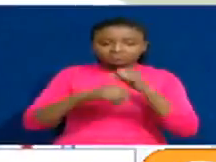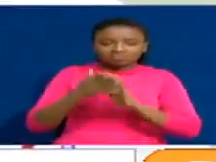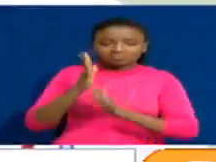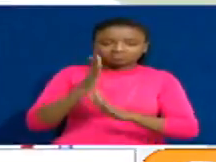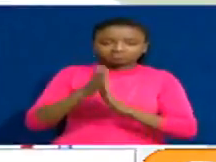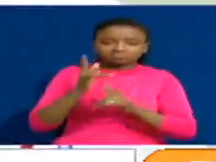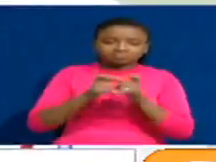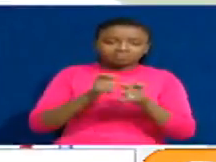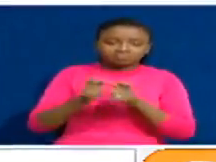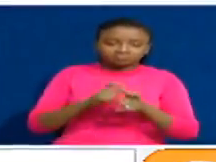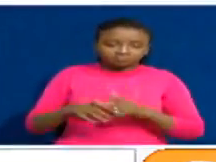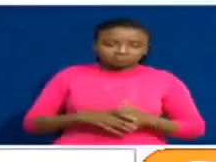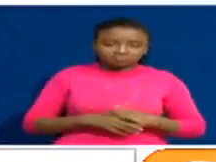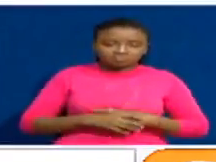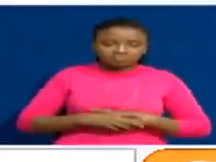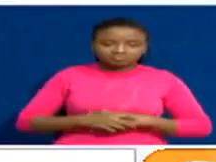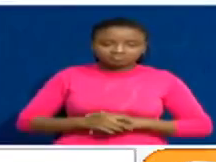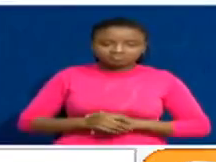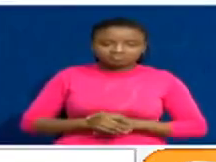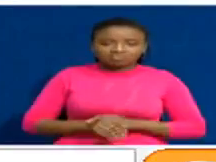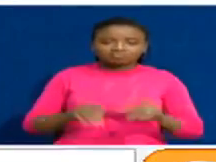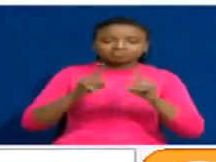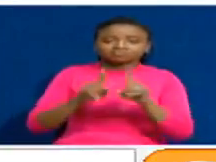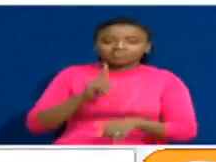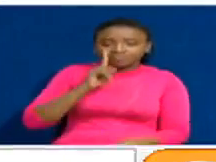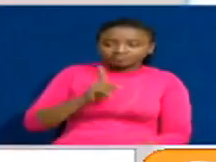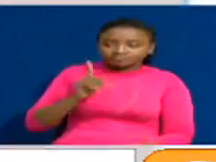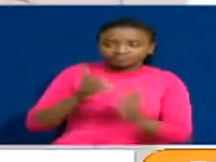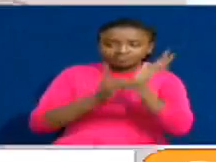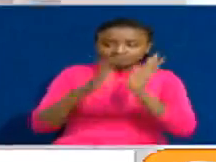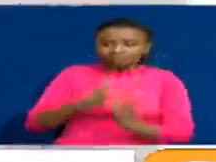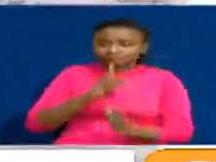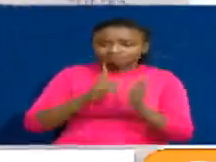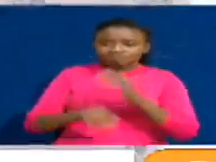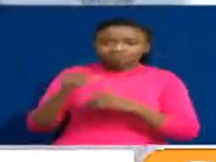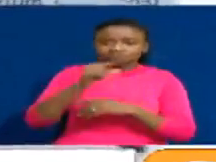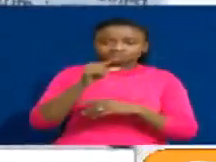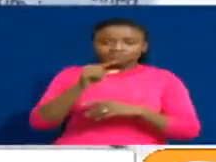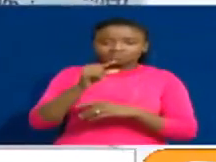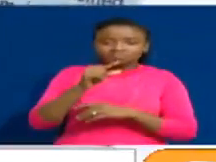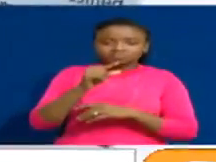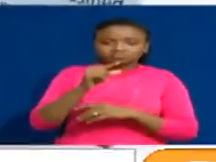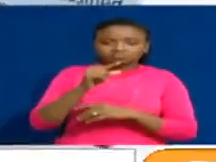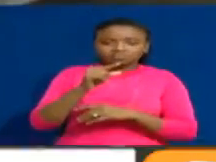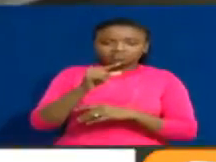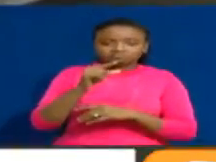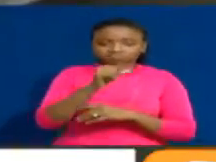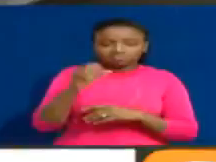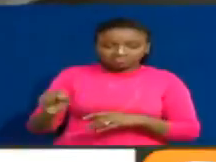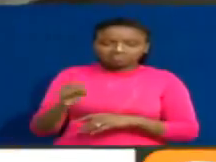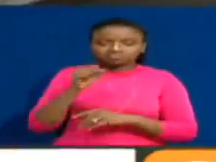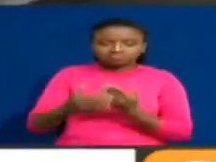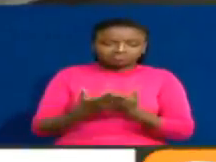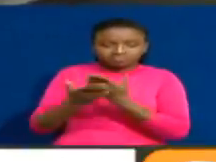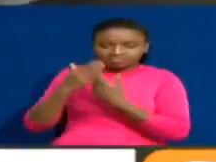put some containment measures. Dr. Matuku further adds that genomic sequencing can also help advise treatment regimes for